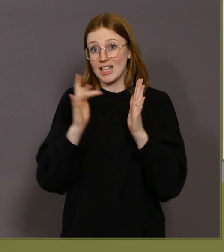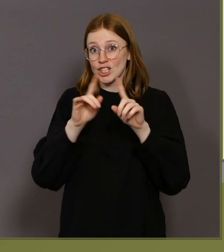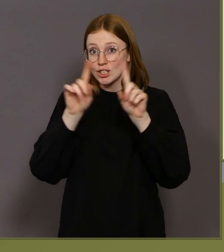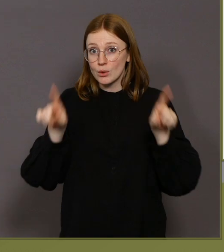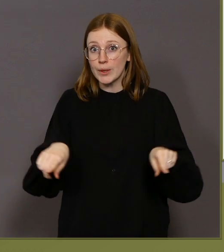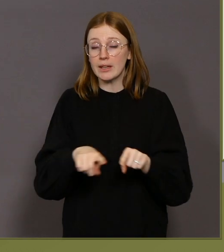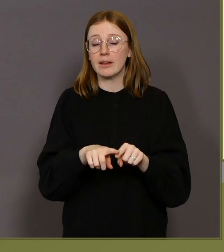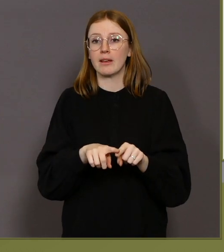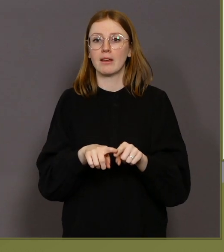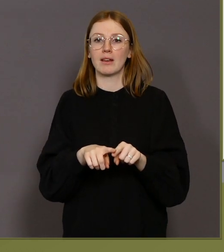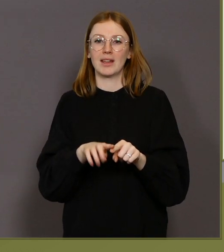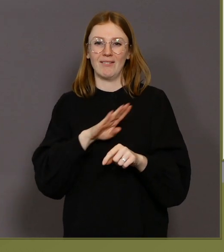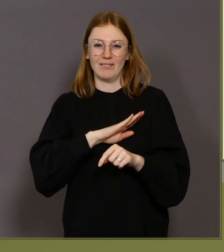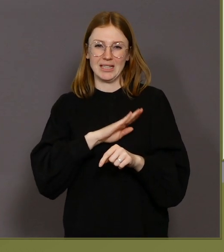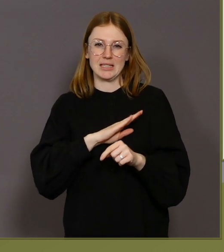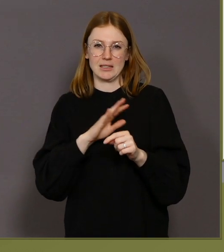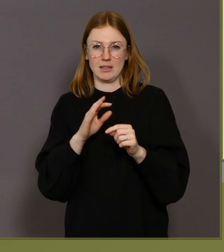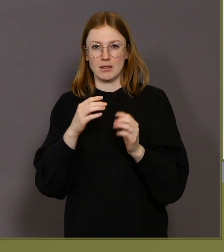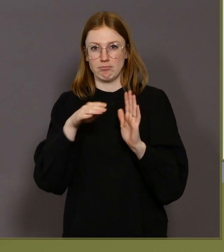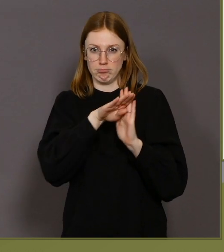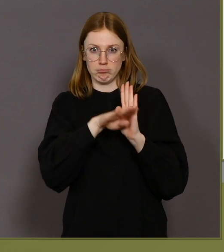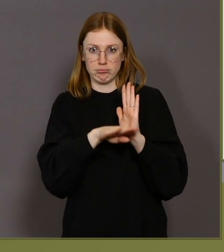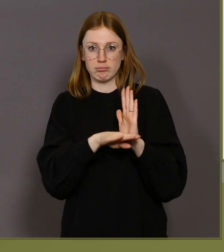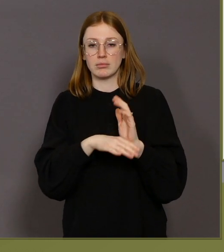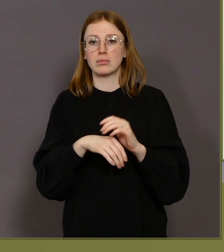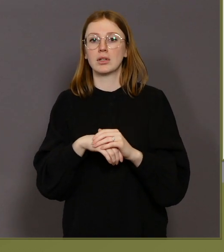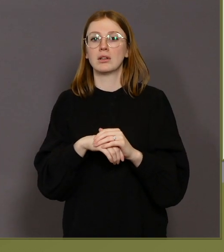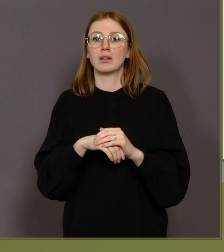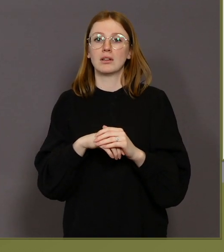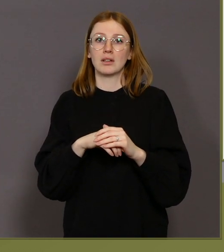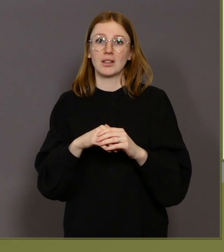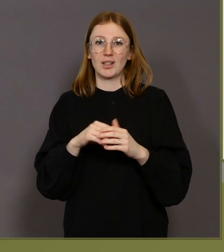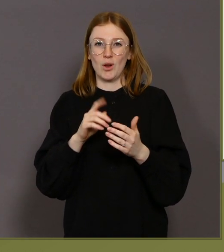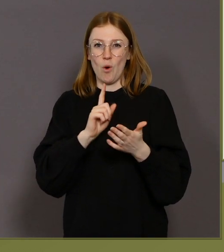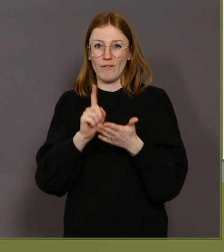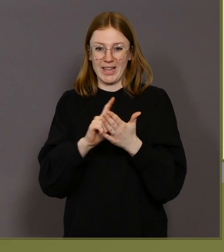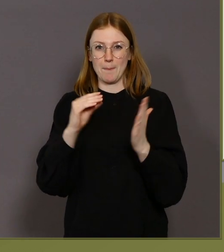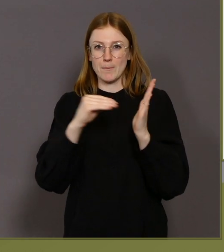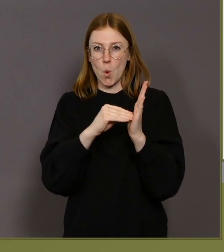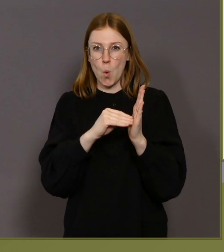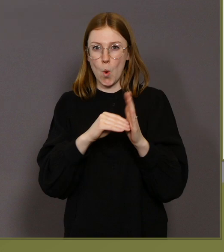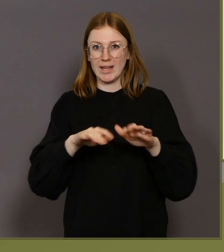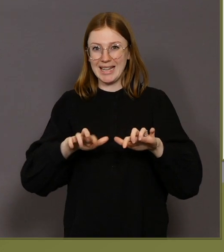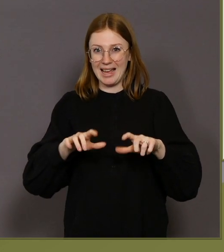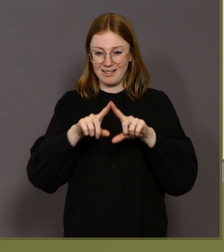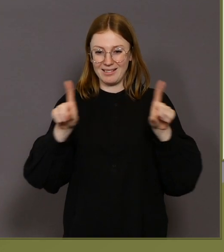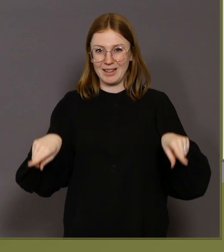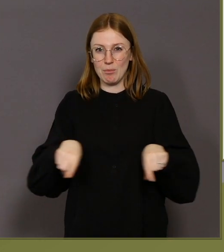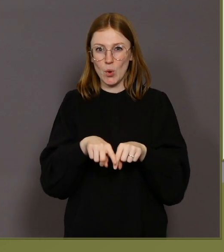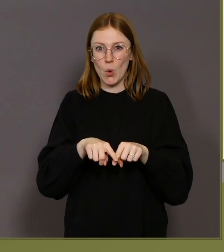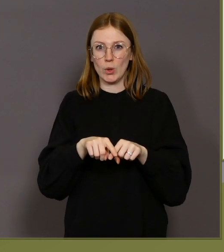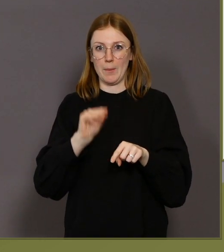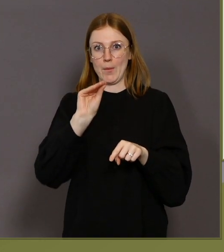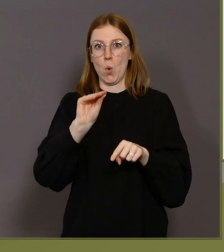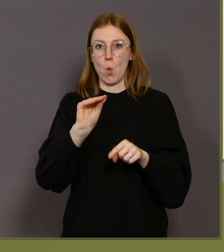specifics. So oftentimes we have on-screen keyboards displayed on the touchscreen, and then people are using it